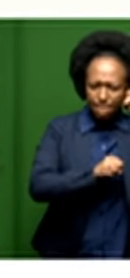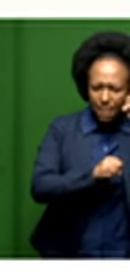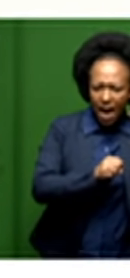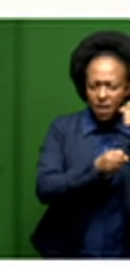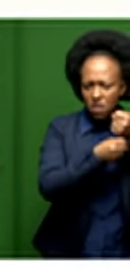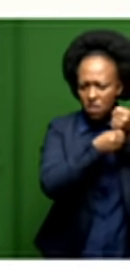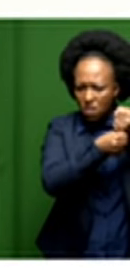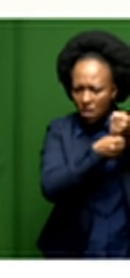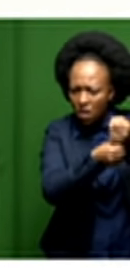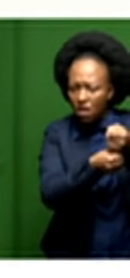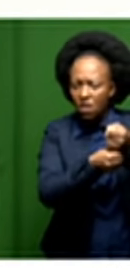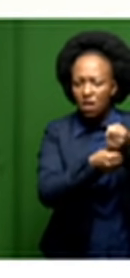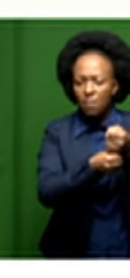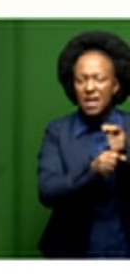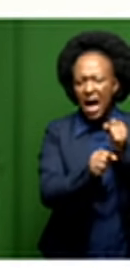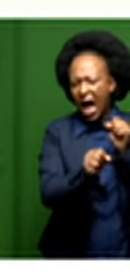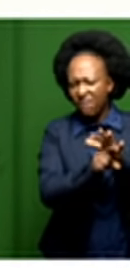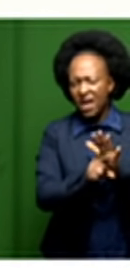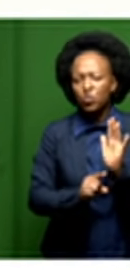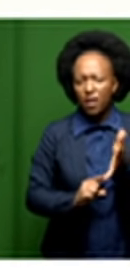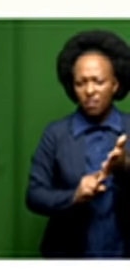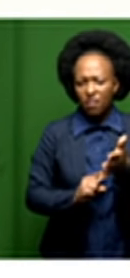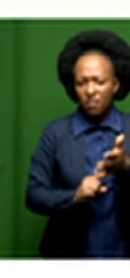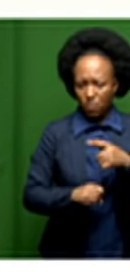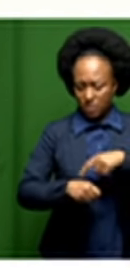be affected during the pandemic. And